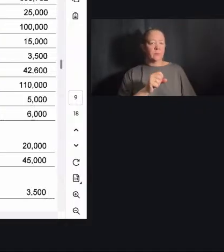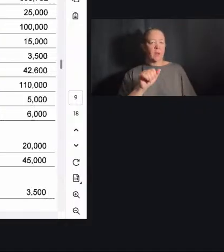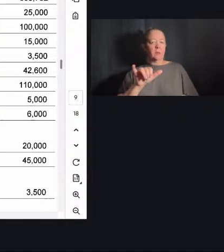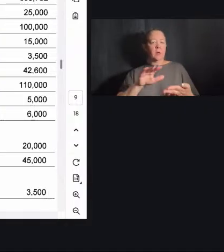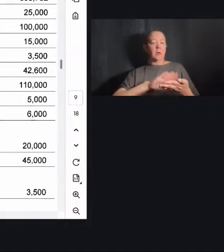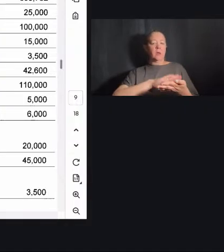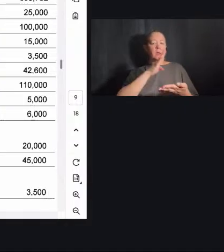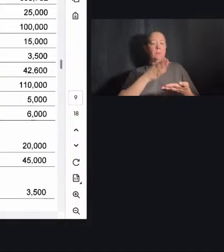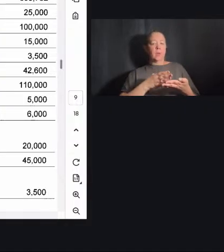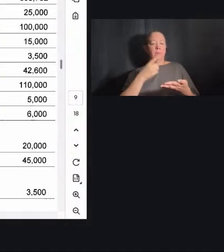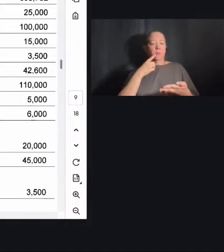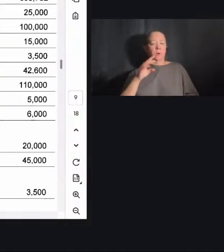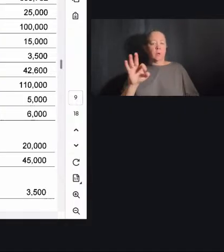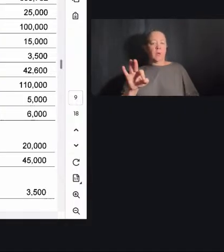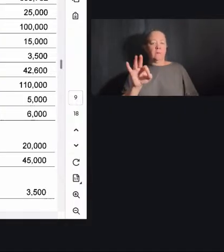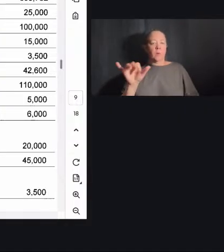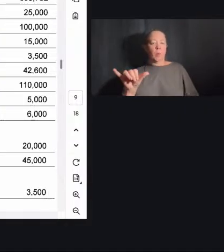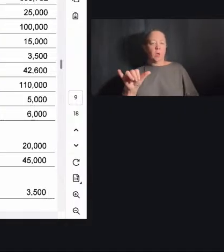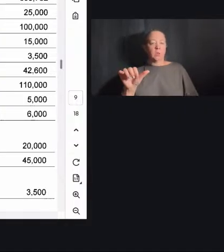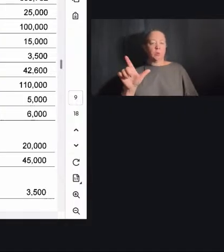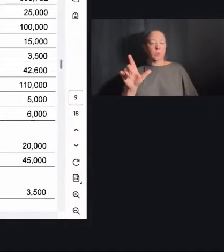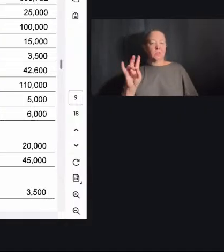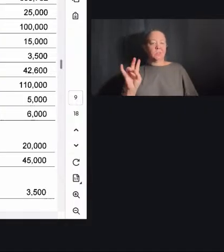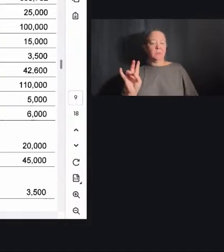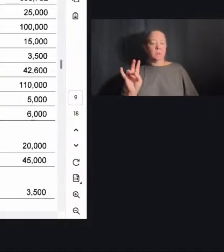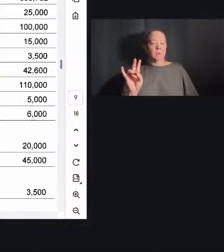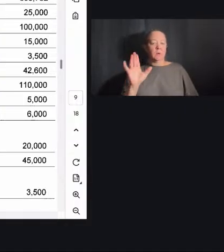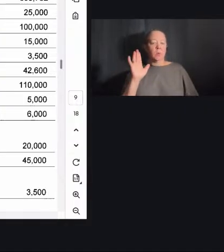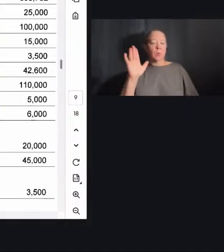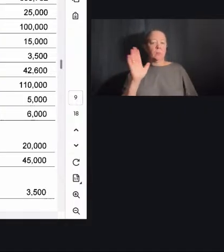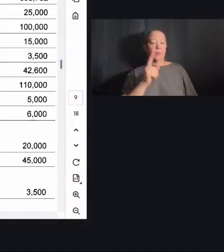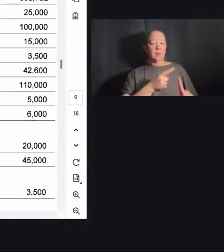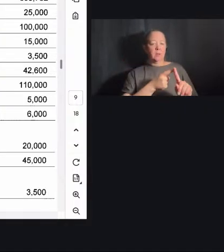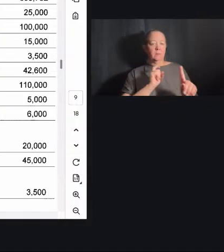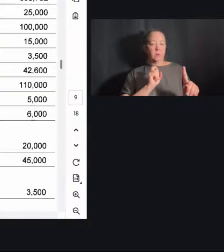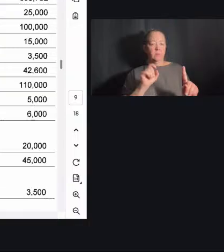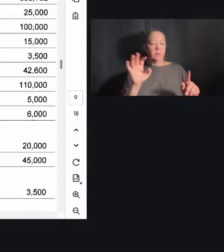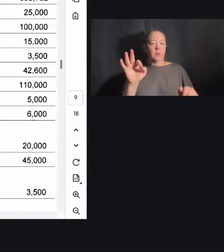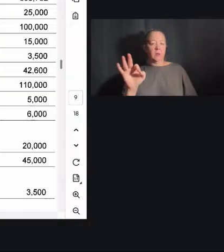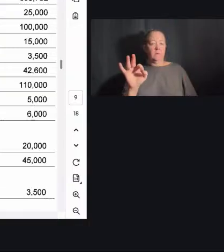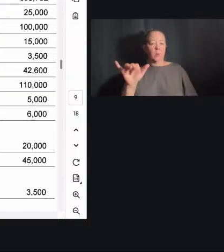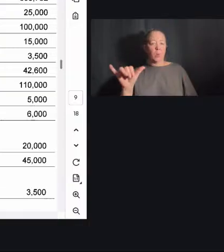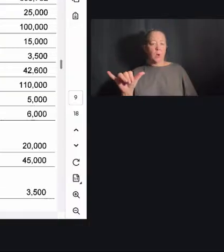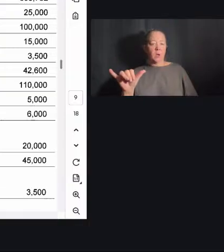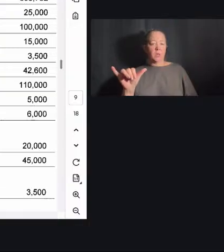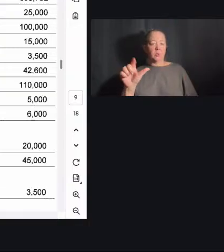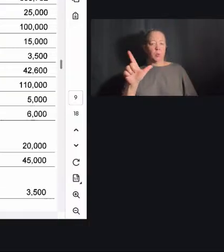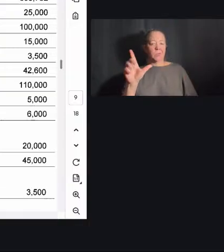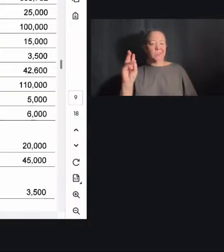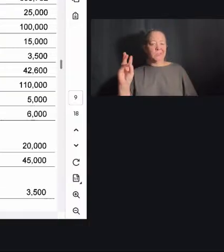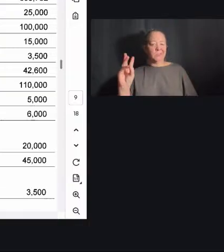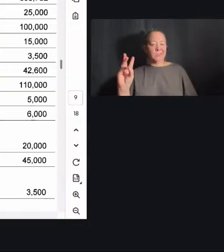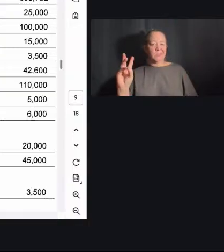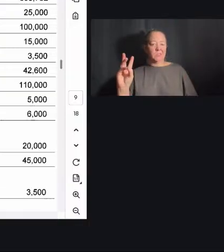for FY27 will be based on the FY26